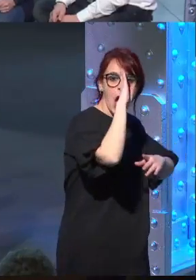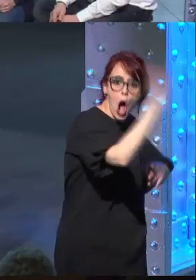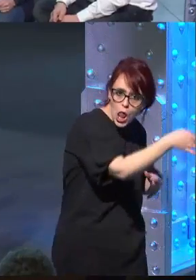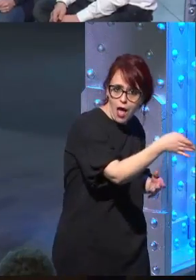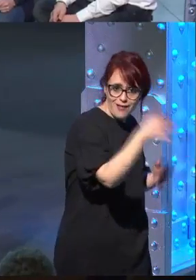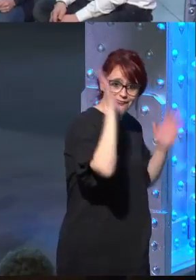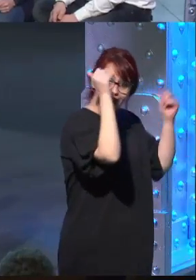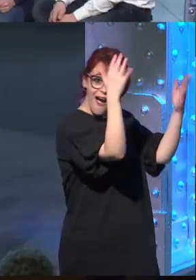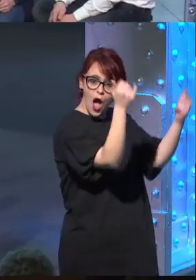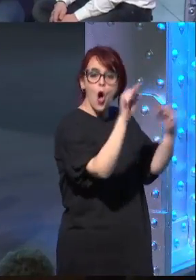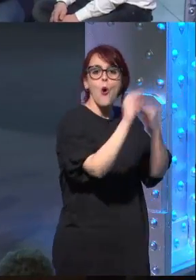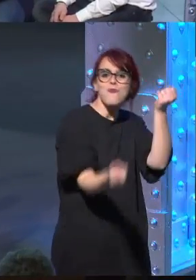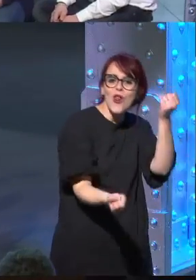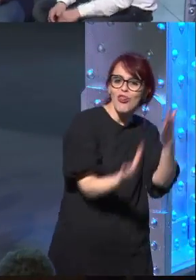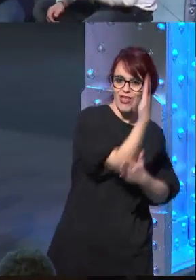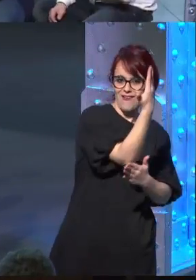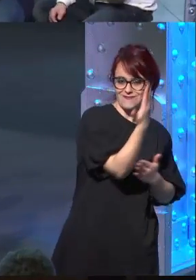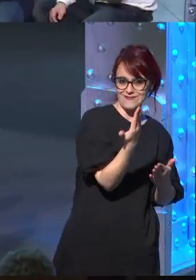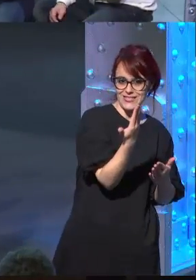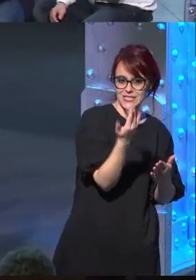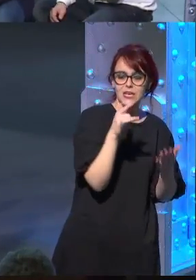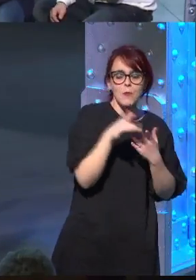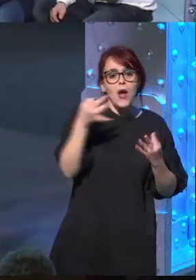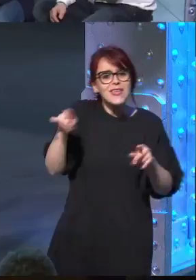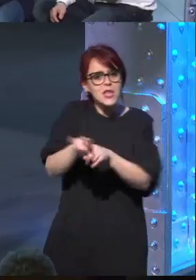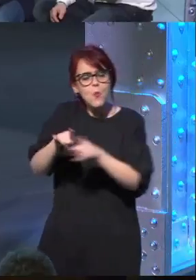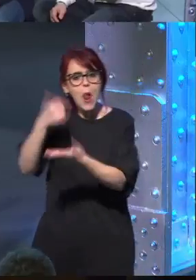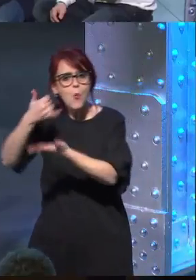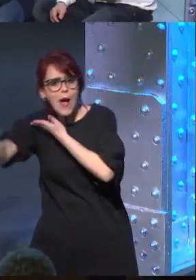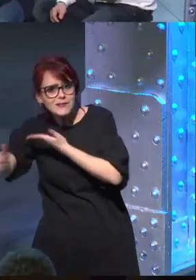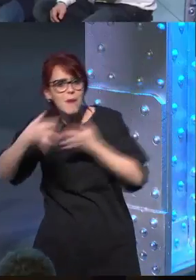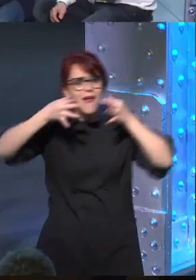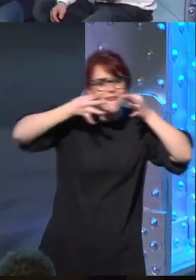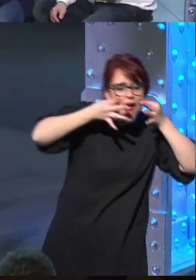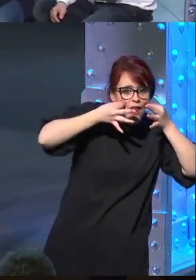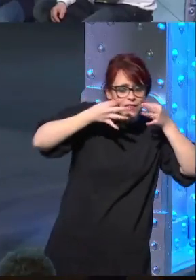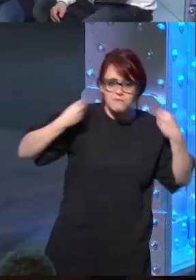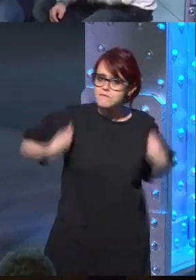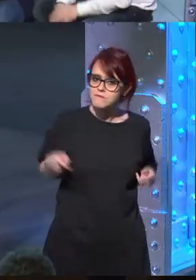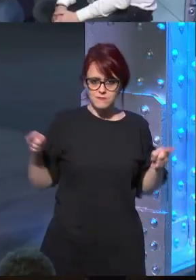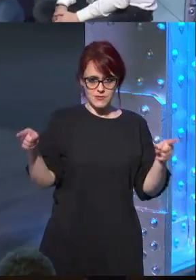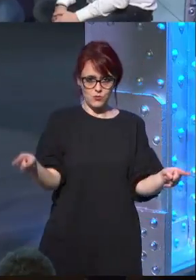a WhatsApp message without greeting you before with a hello or a good morning. This